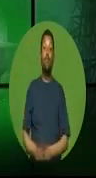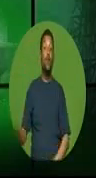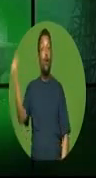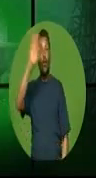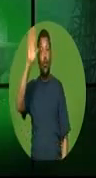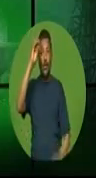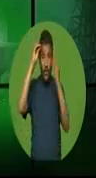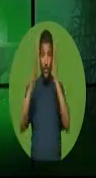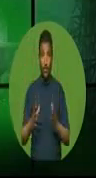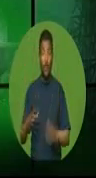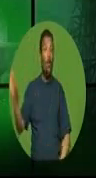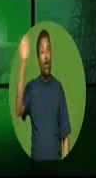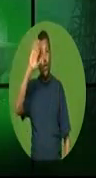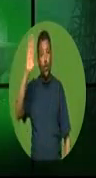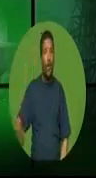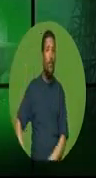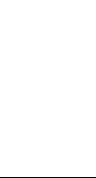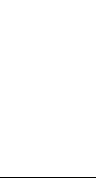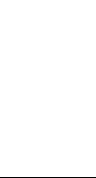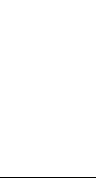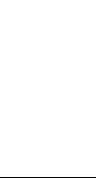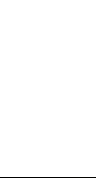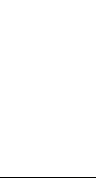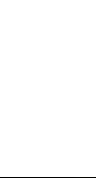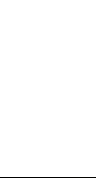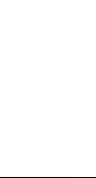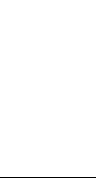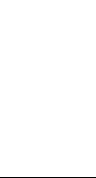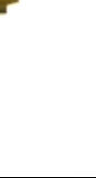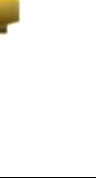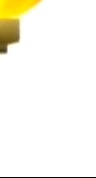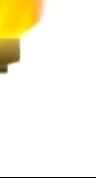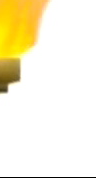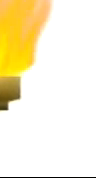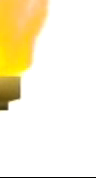then, goodbye teacher, goodbye students.